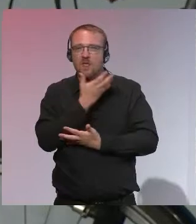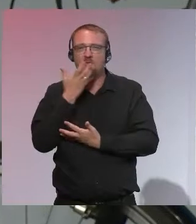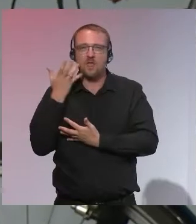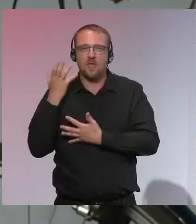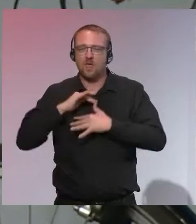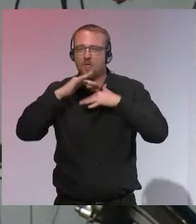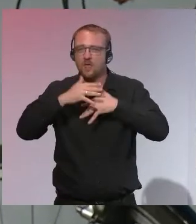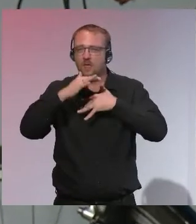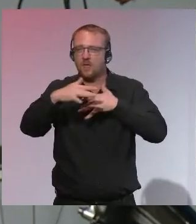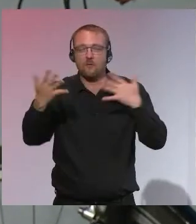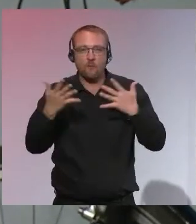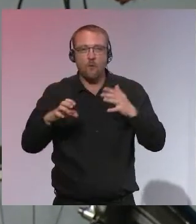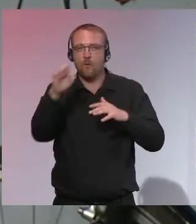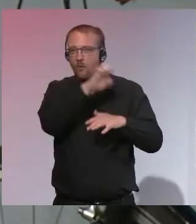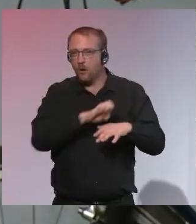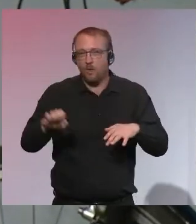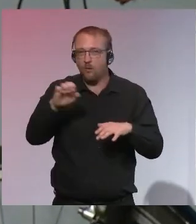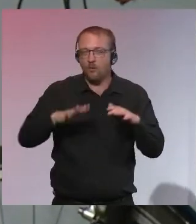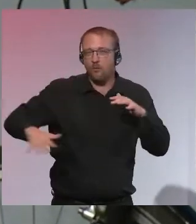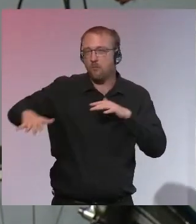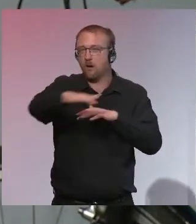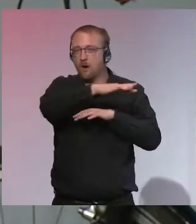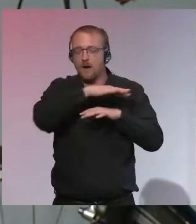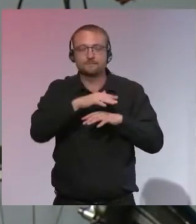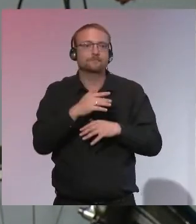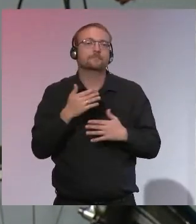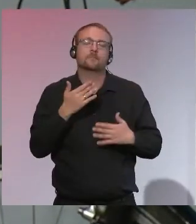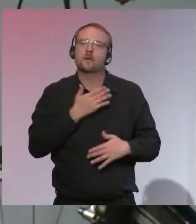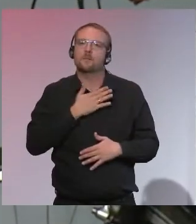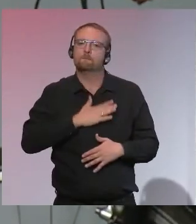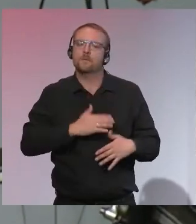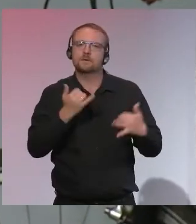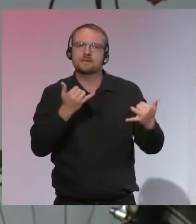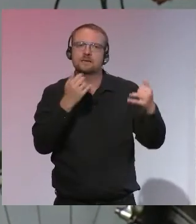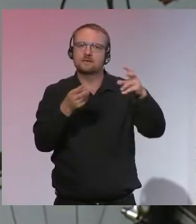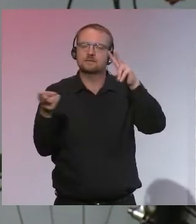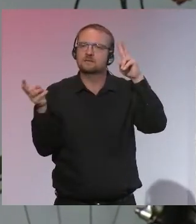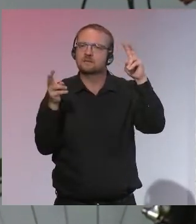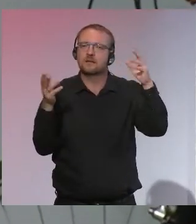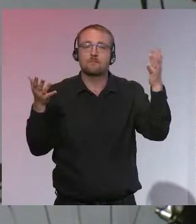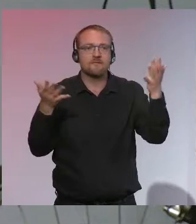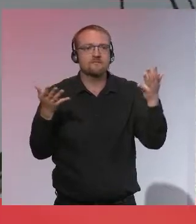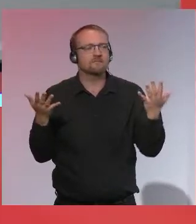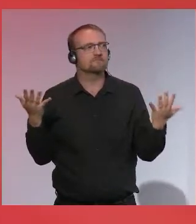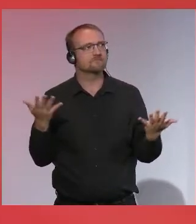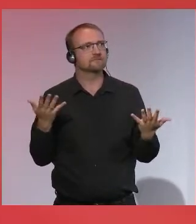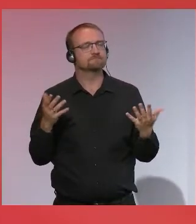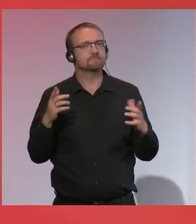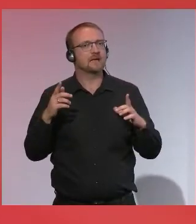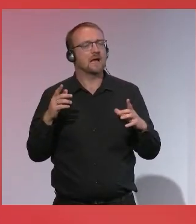So I'd like to talk you through what's going on in climate change and the climate crisis and how that's affecting our